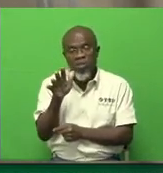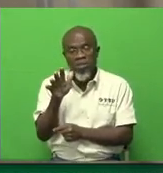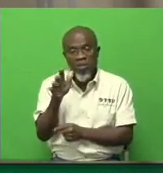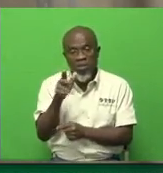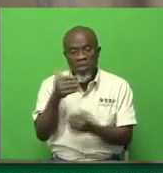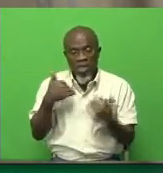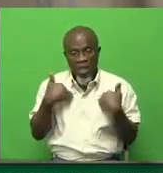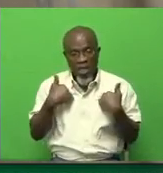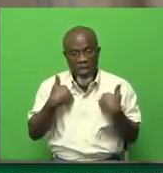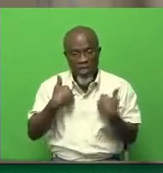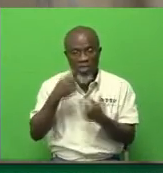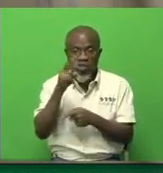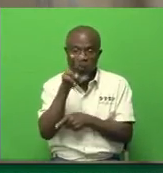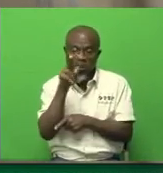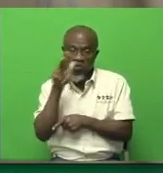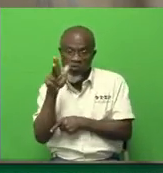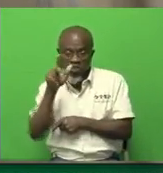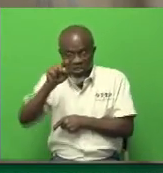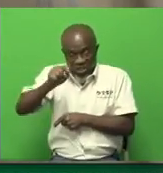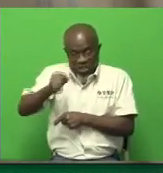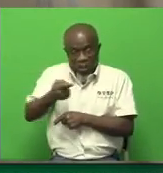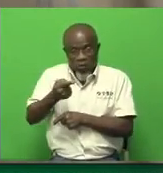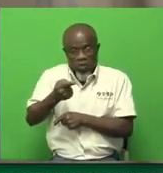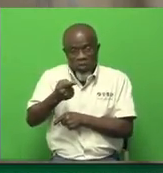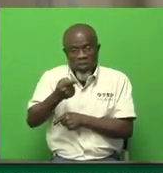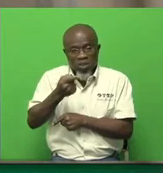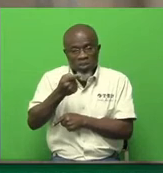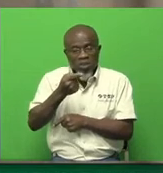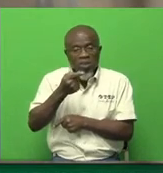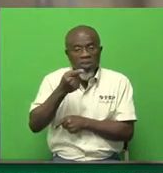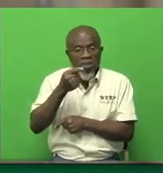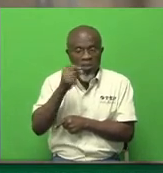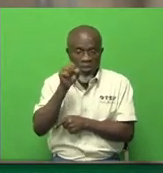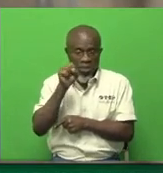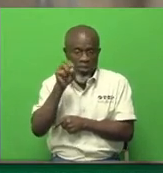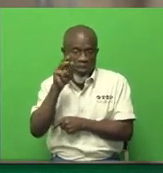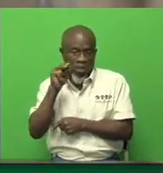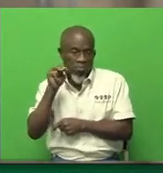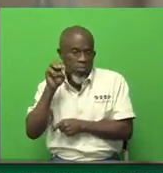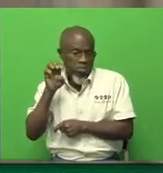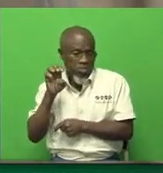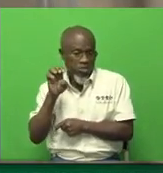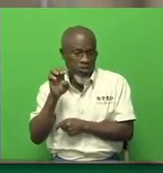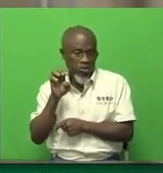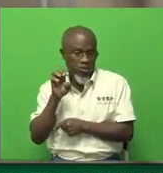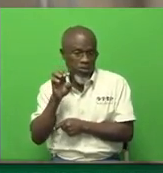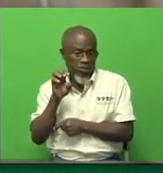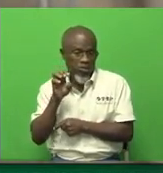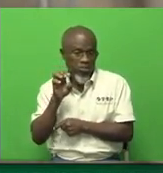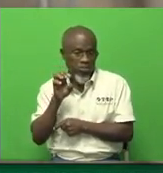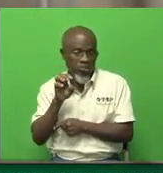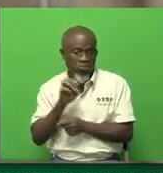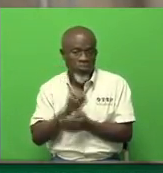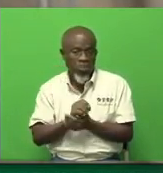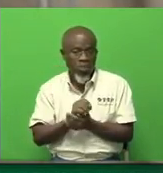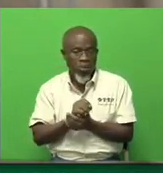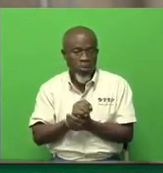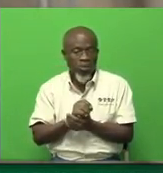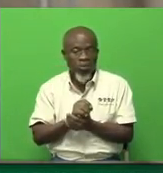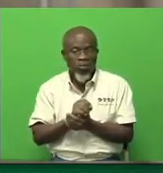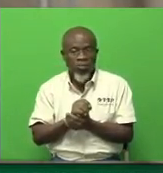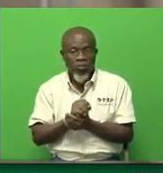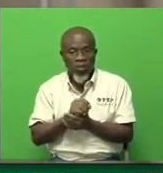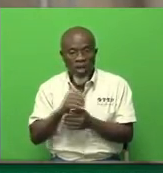there were 23 000 small and medium Enterprises Mr Deputy speaker